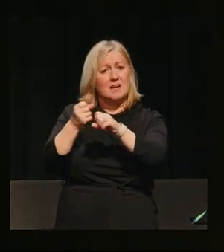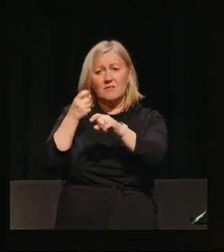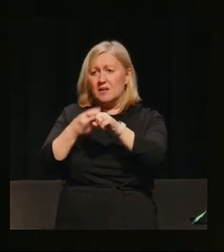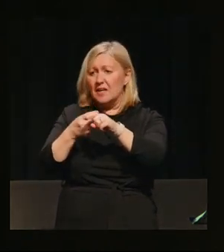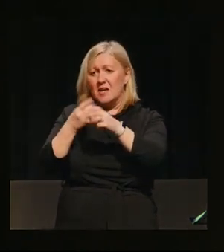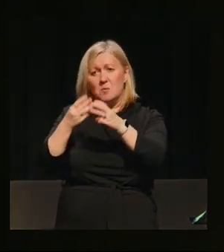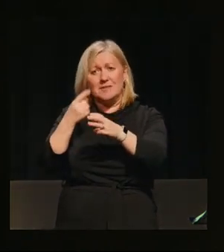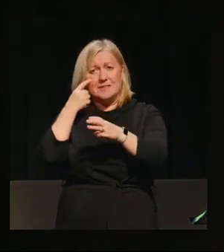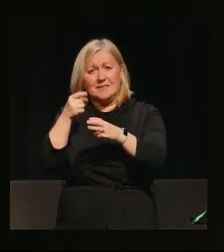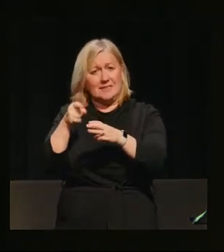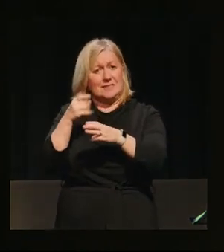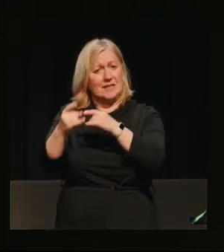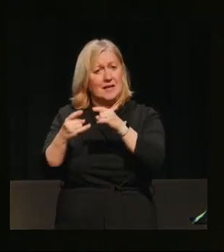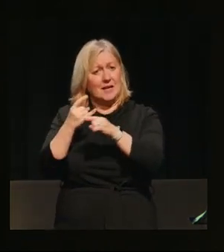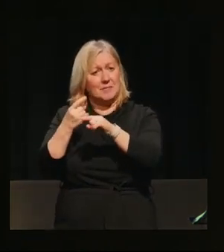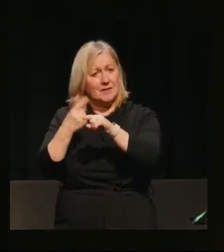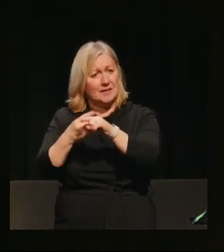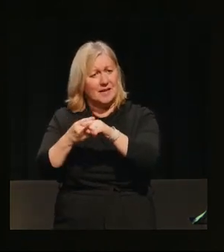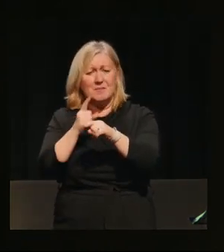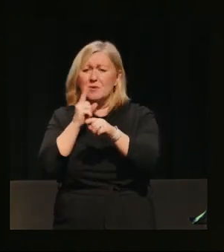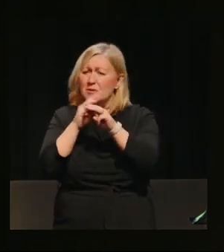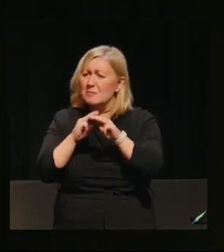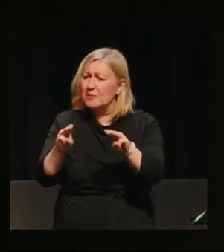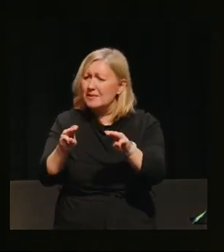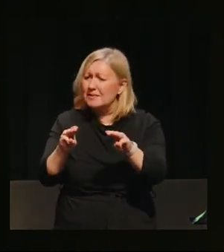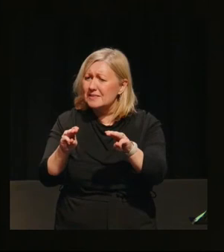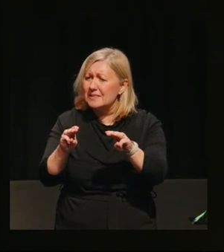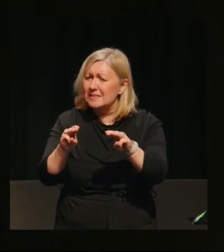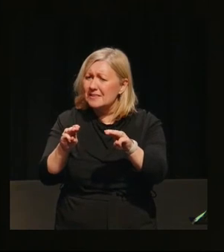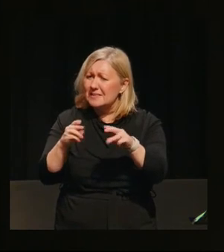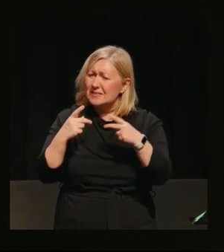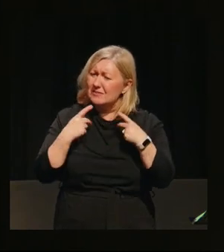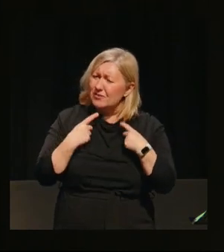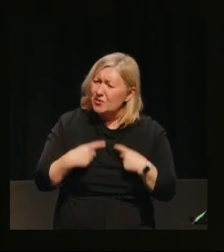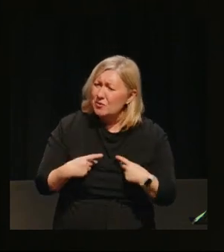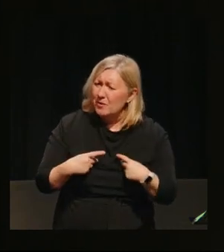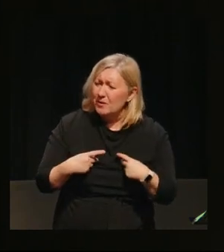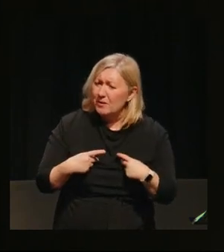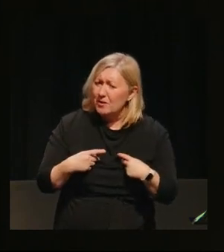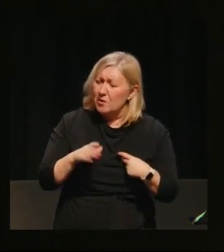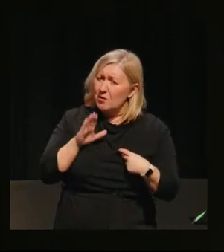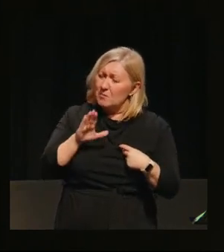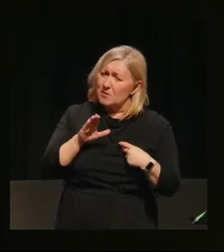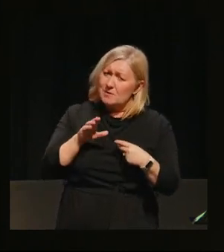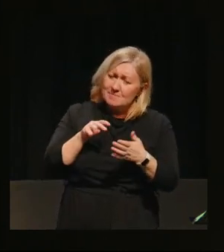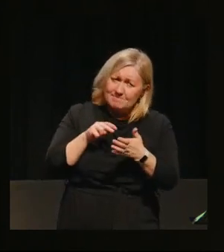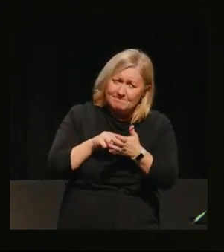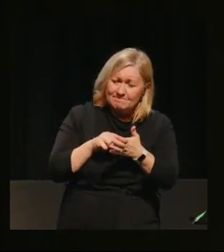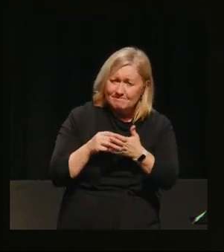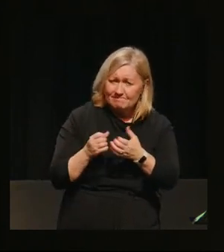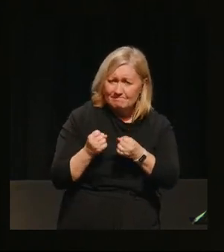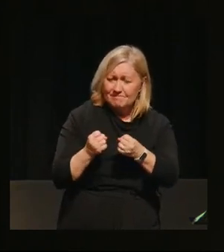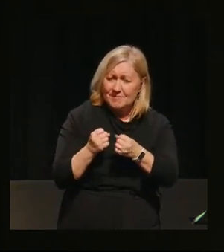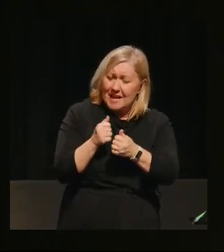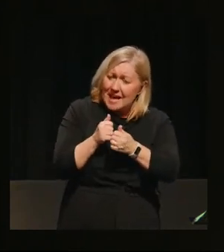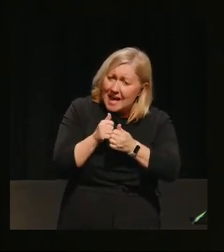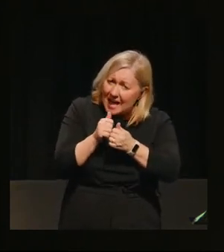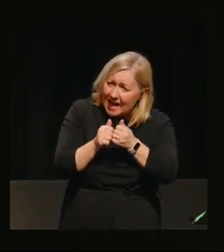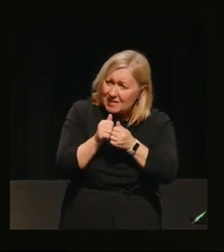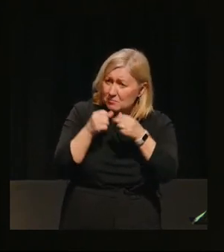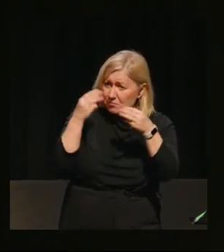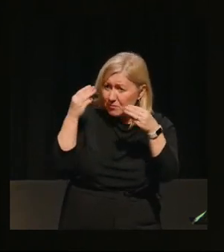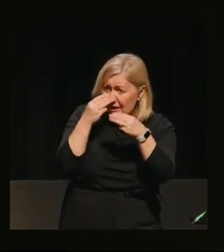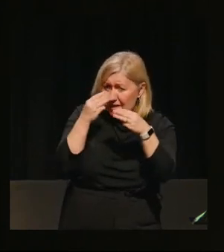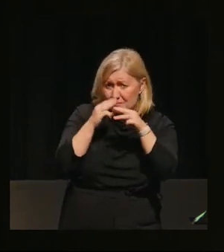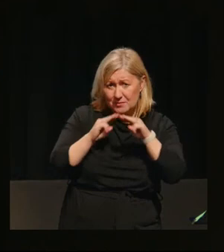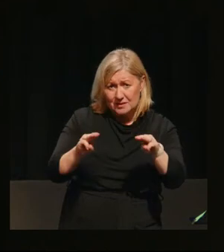Peace is fragile. The rule of law, democracy and human rights must be actively protected, and vigilance remains the price of